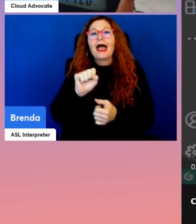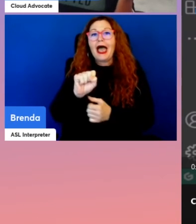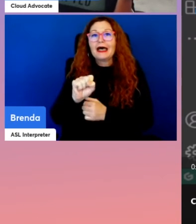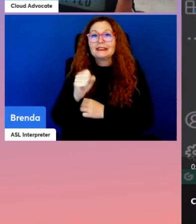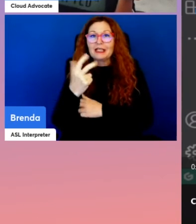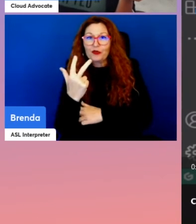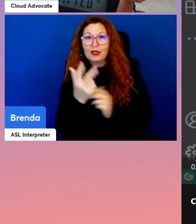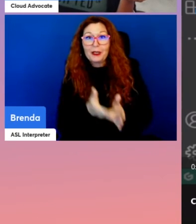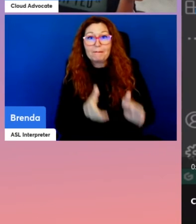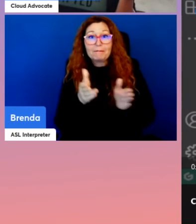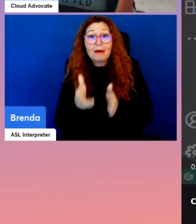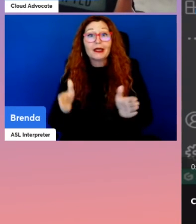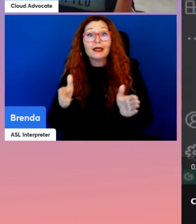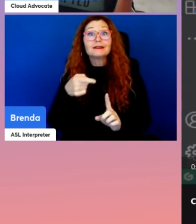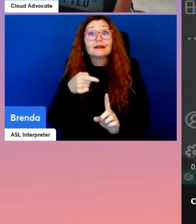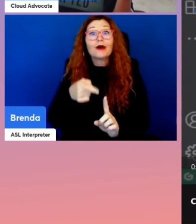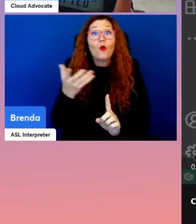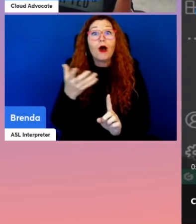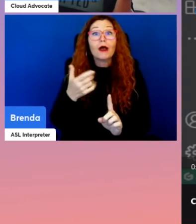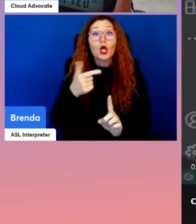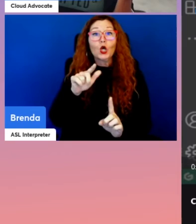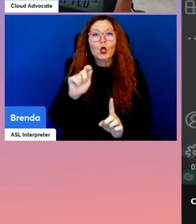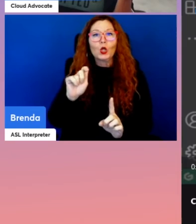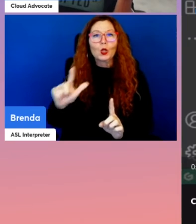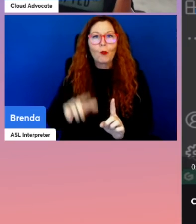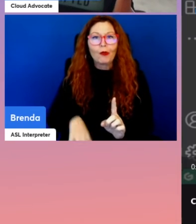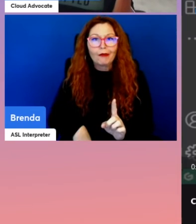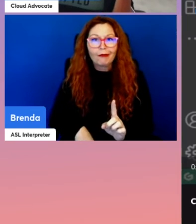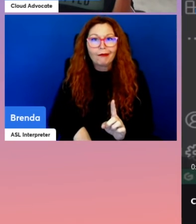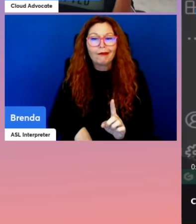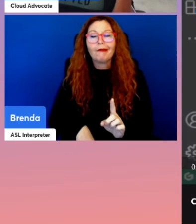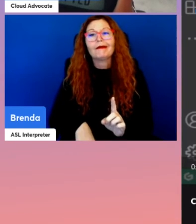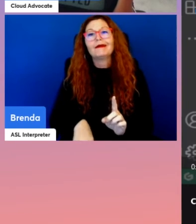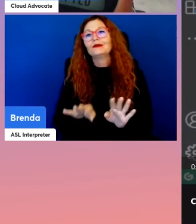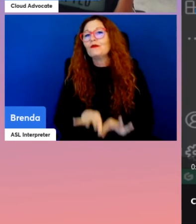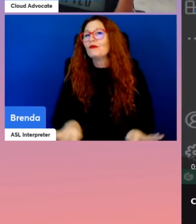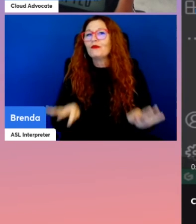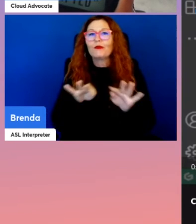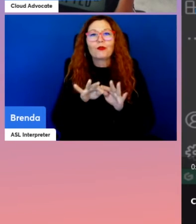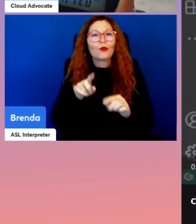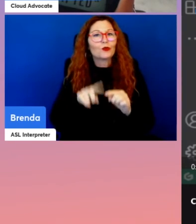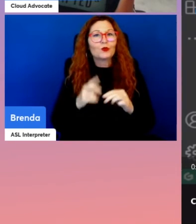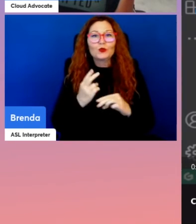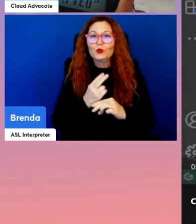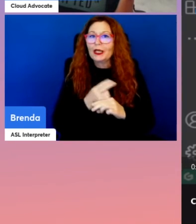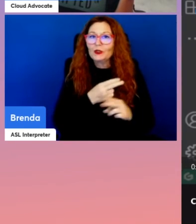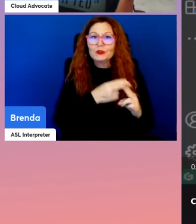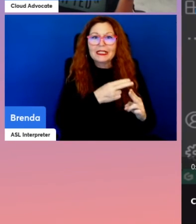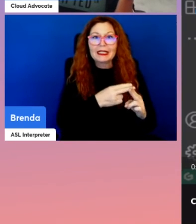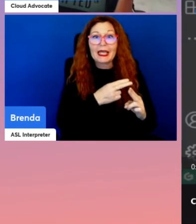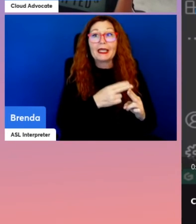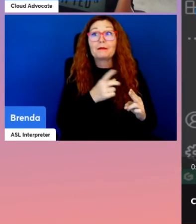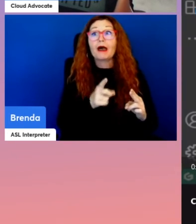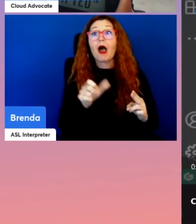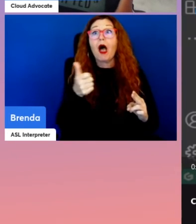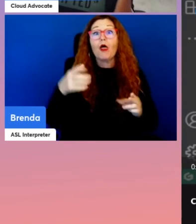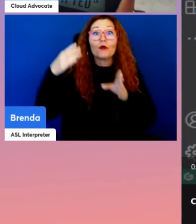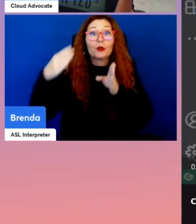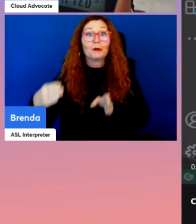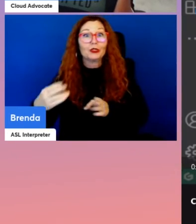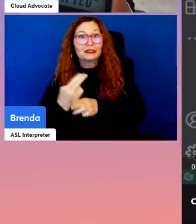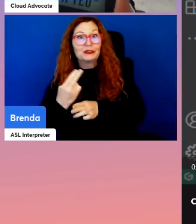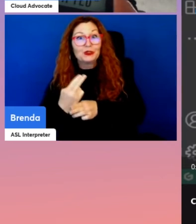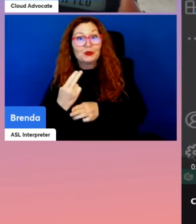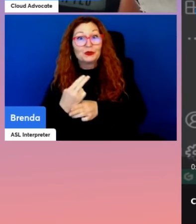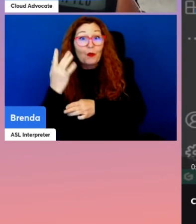are global. It's important that you don't use a name that someone's probably used because it's